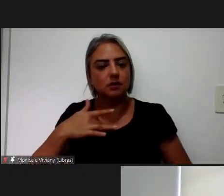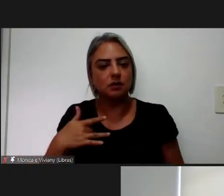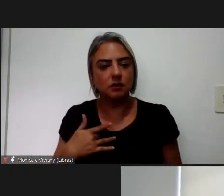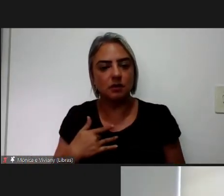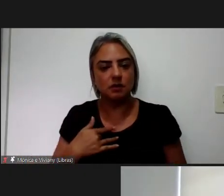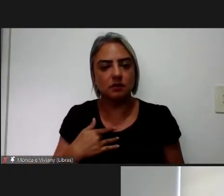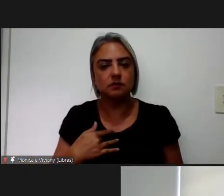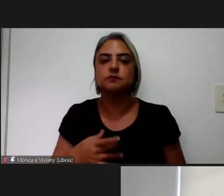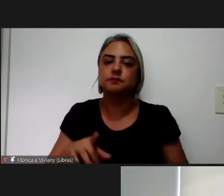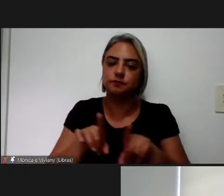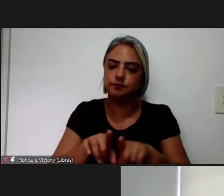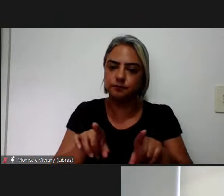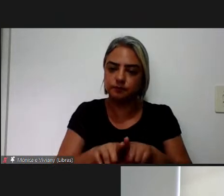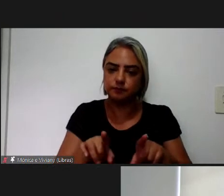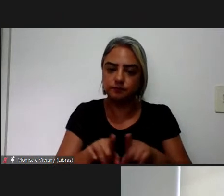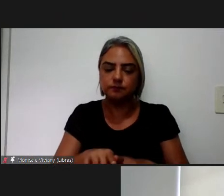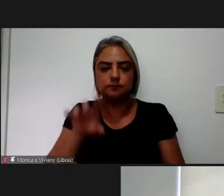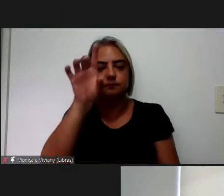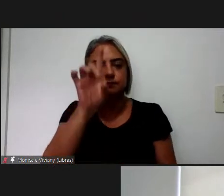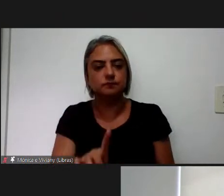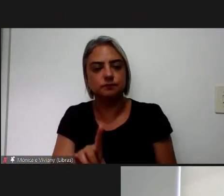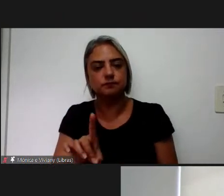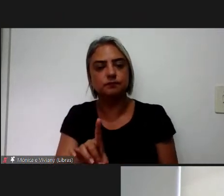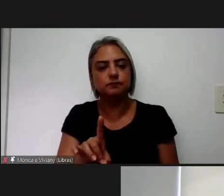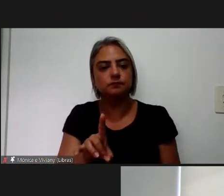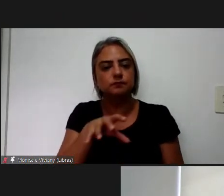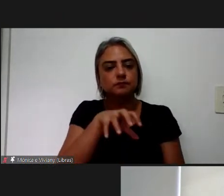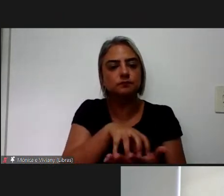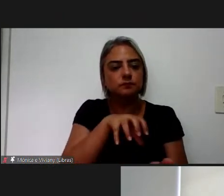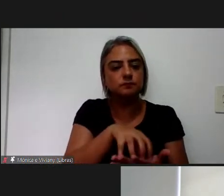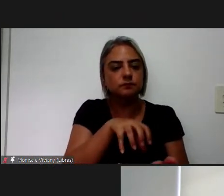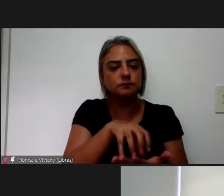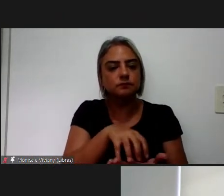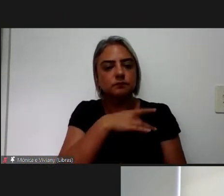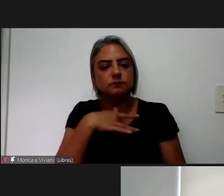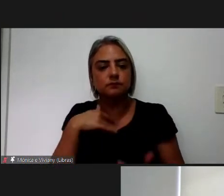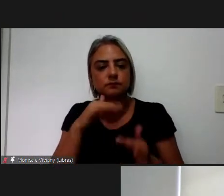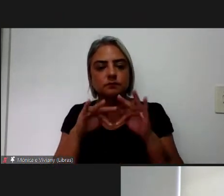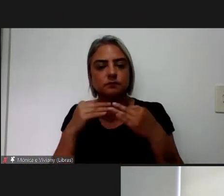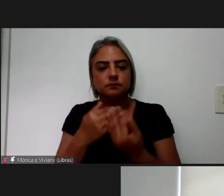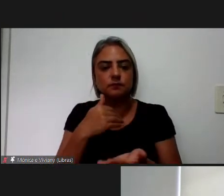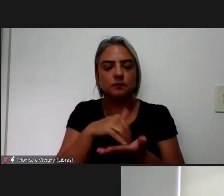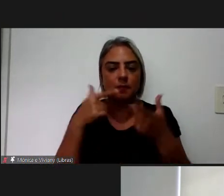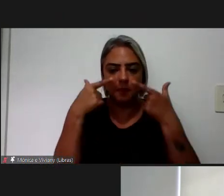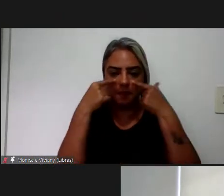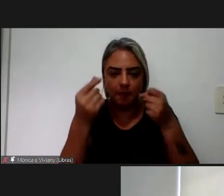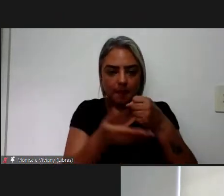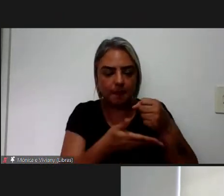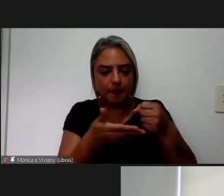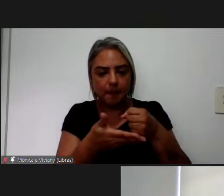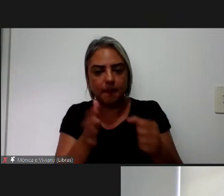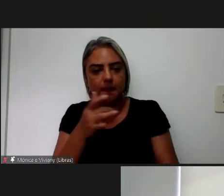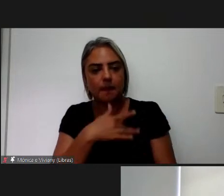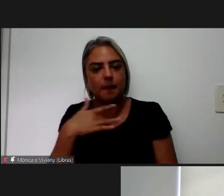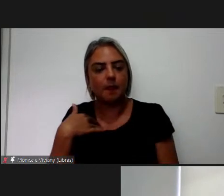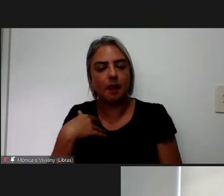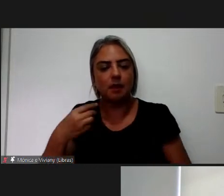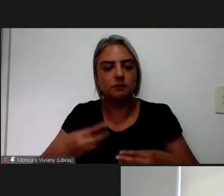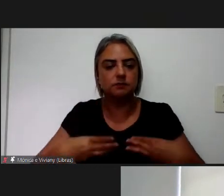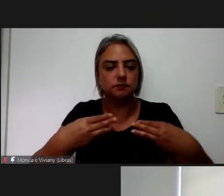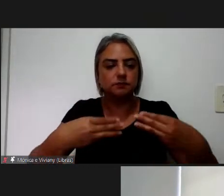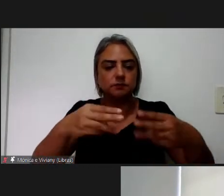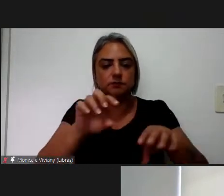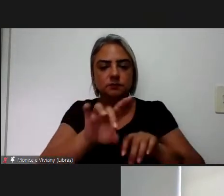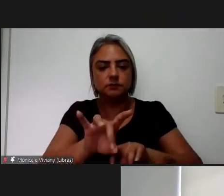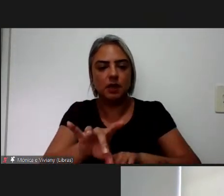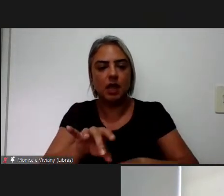workforce management, and also the director of family health of the primary